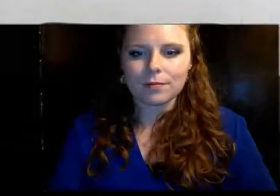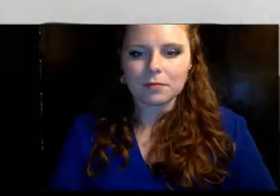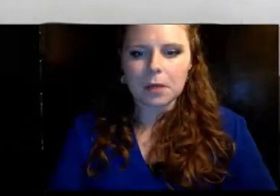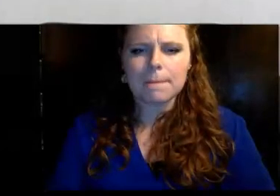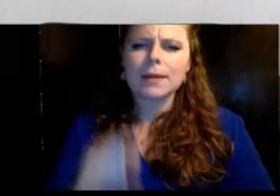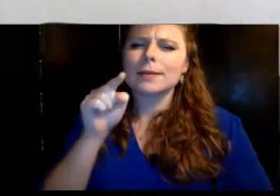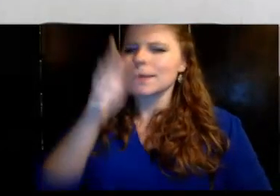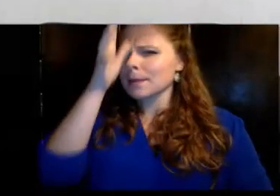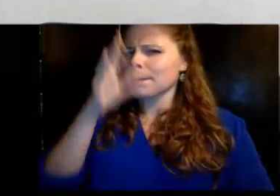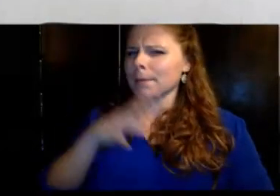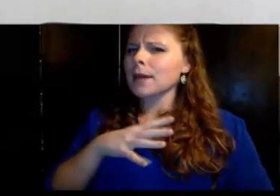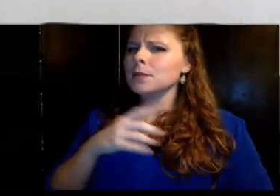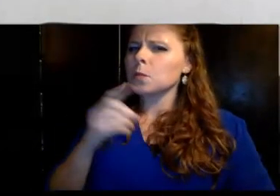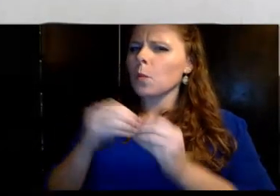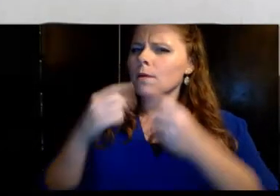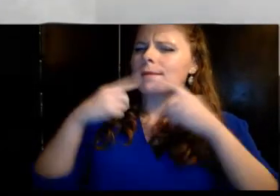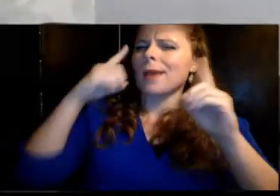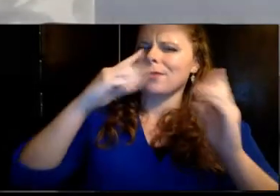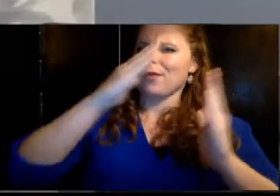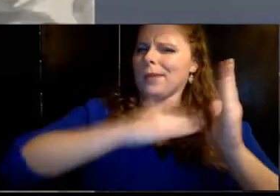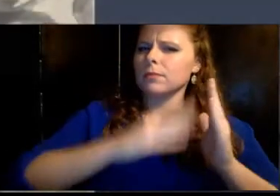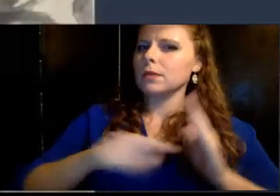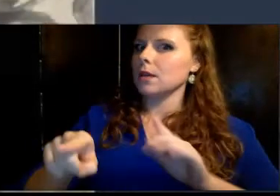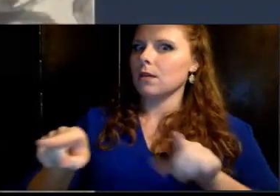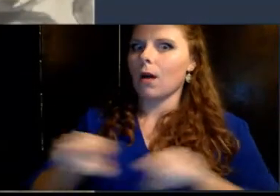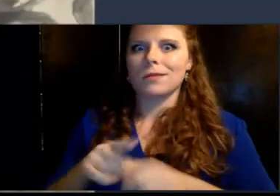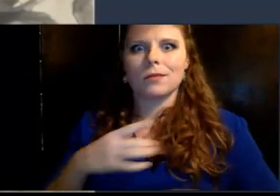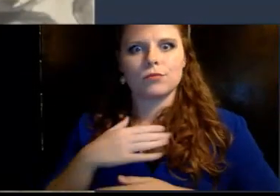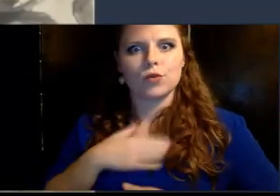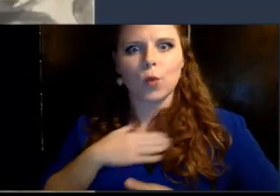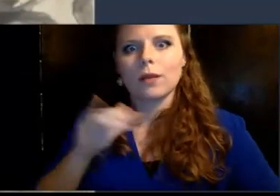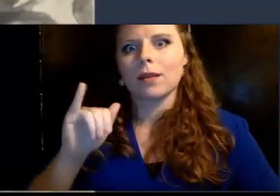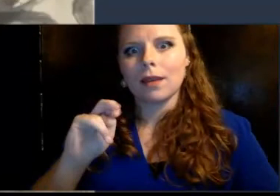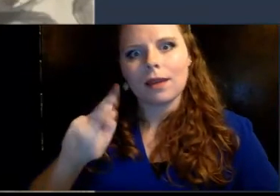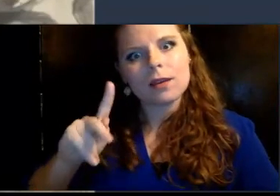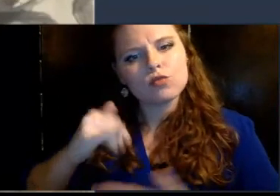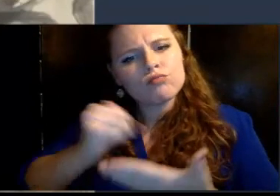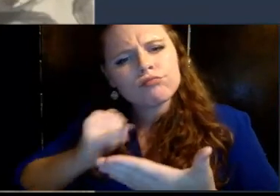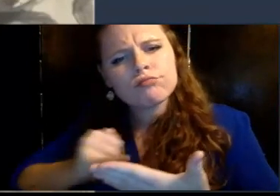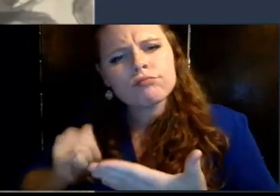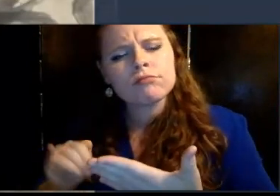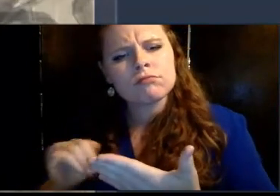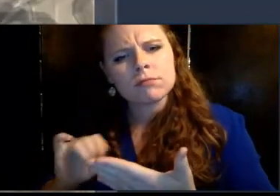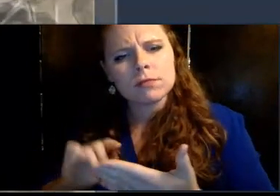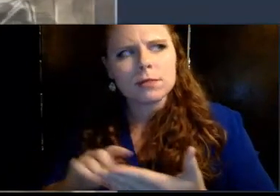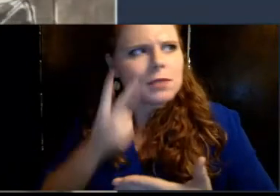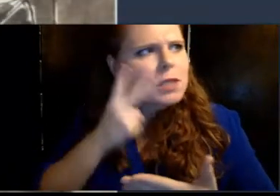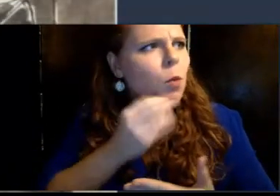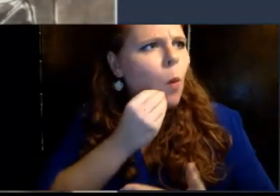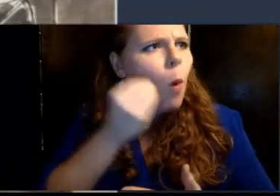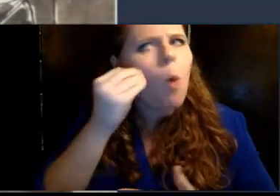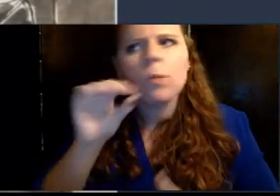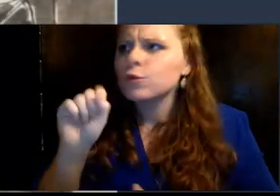Although mostly known as a painter, Richard Diebenkorn also liked to use ink to make drawings. He found things around his home or studio